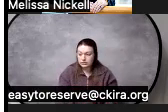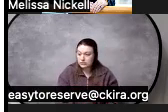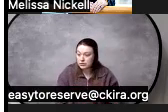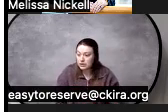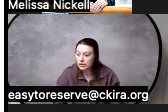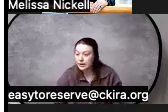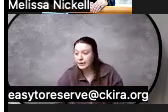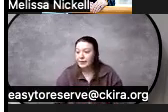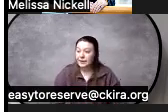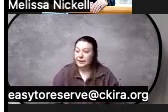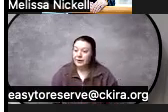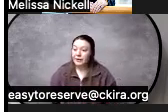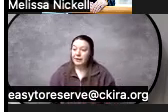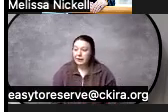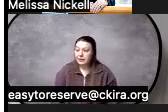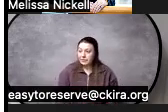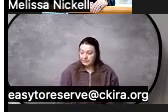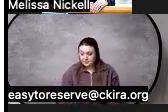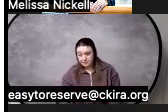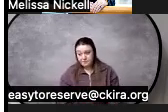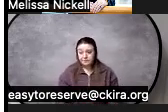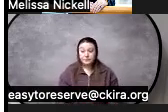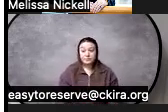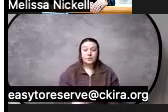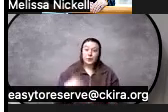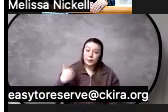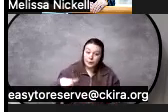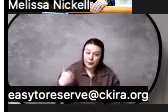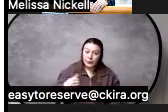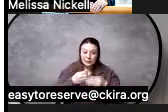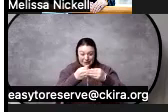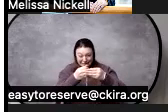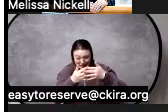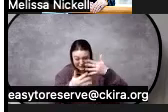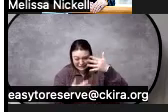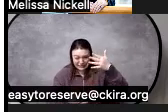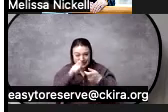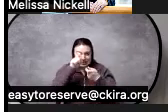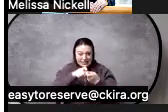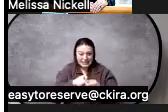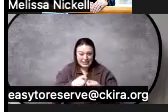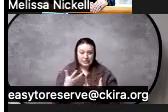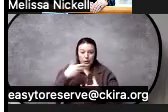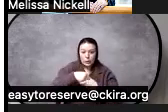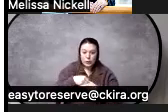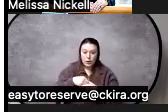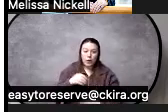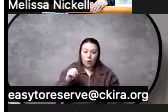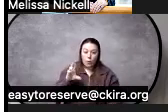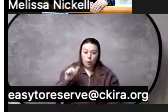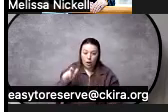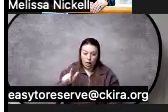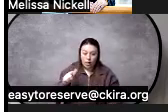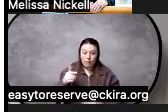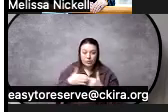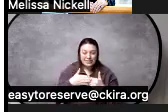So there is so much more to an oral presentation other than just slide design and walking your